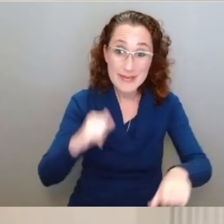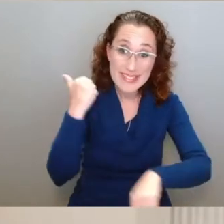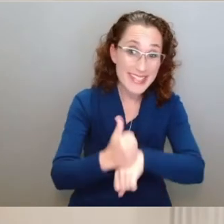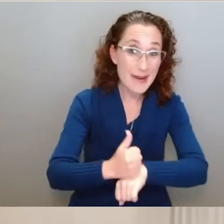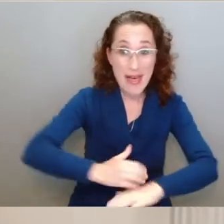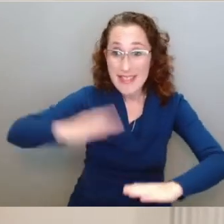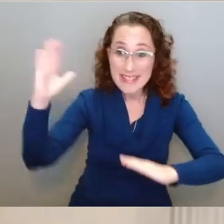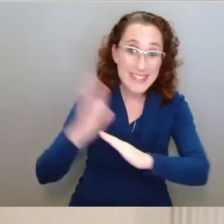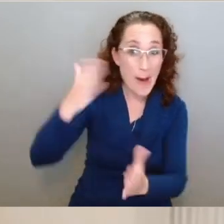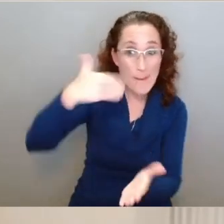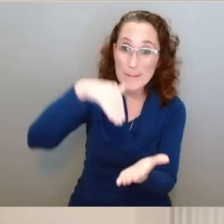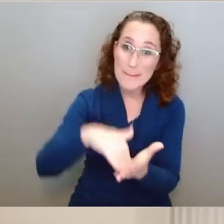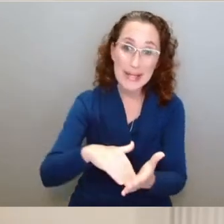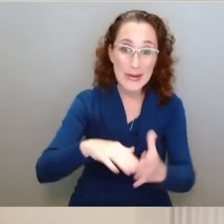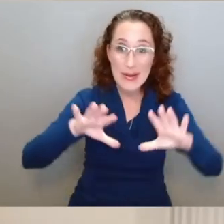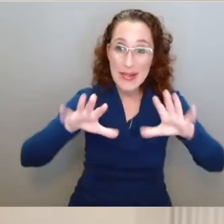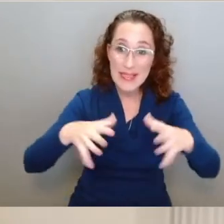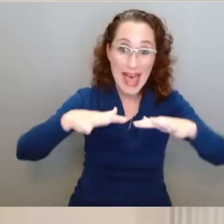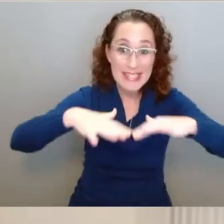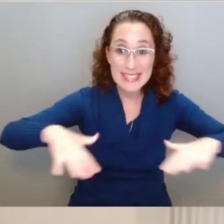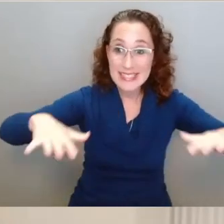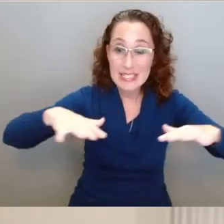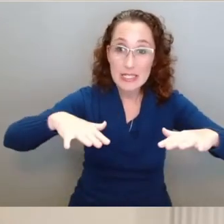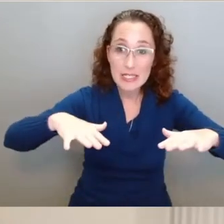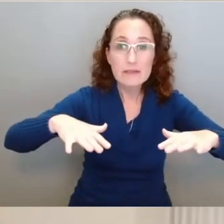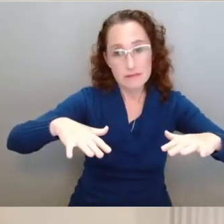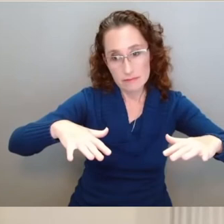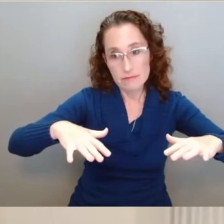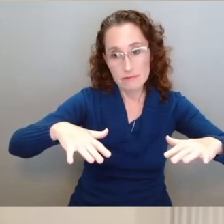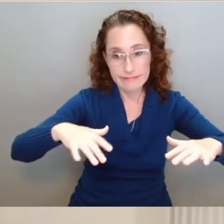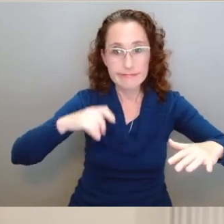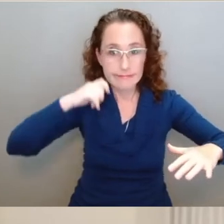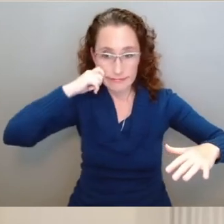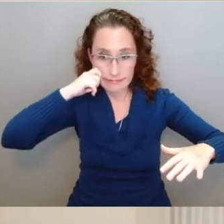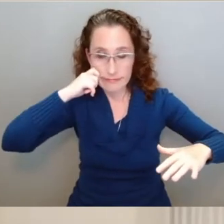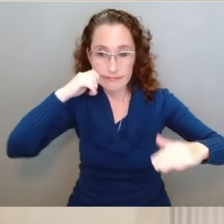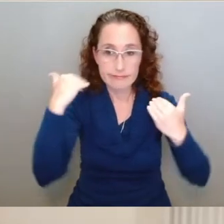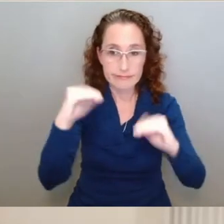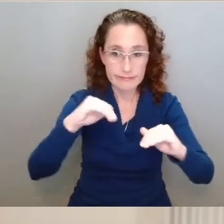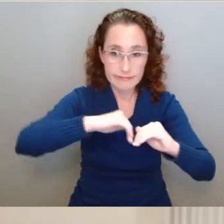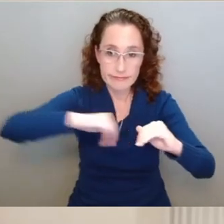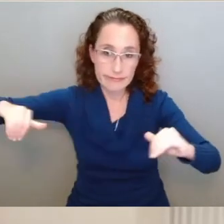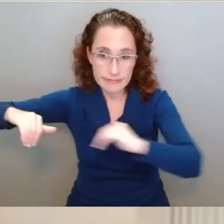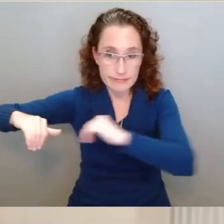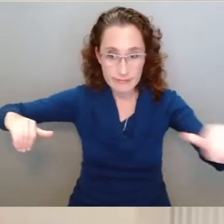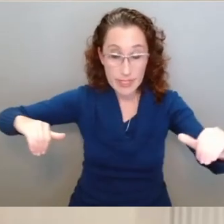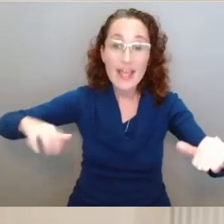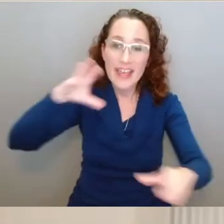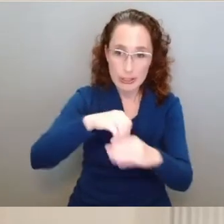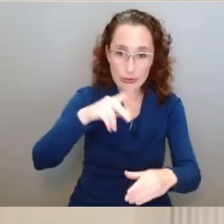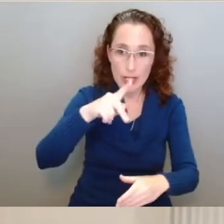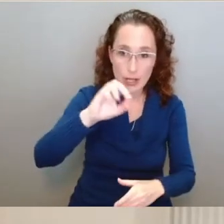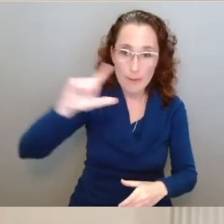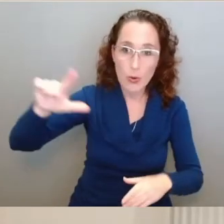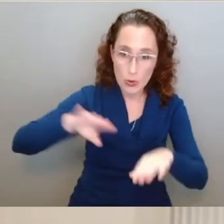middle class the world had ever seen was in many ways racially restricted and segregated, and so too were the pools. So the story that